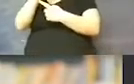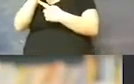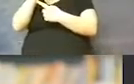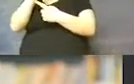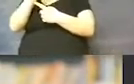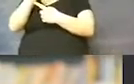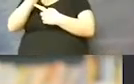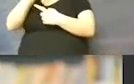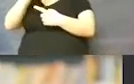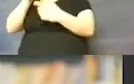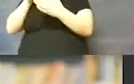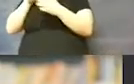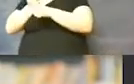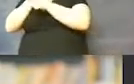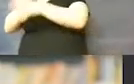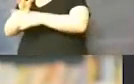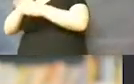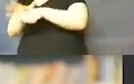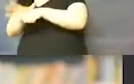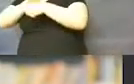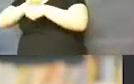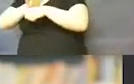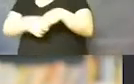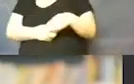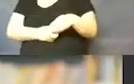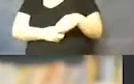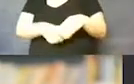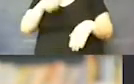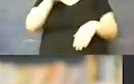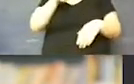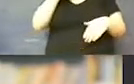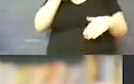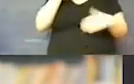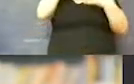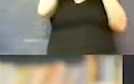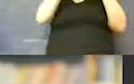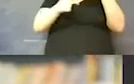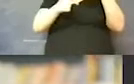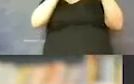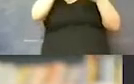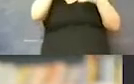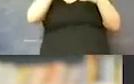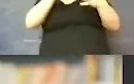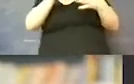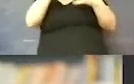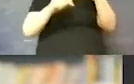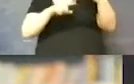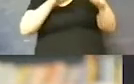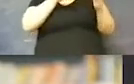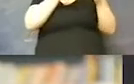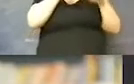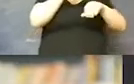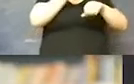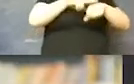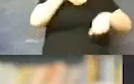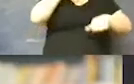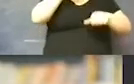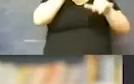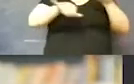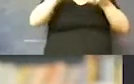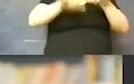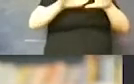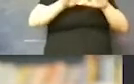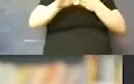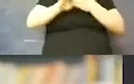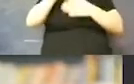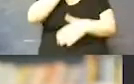checklist of high-touch areas that they regularly clean throughout the day. We also have schedules in place to ensure